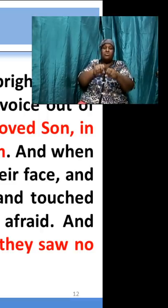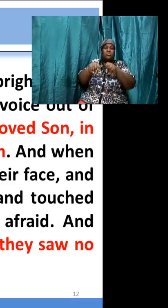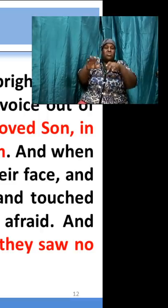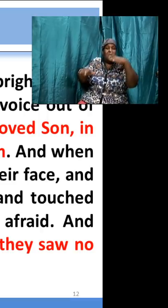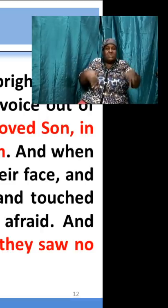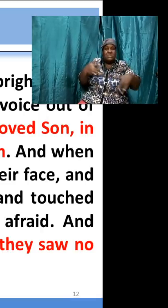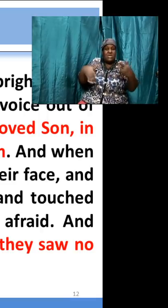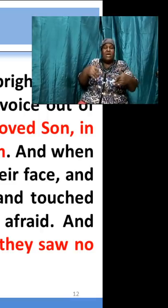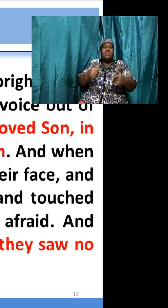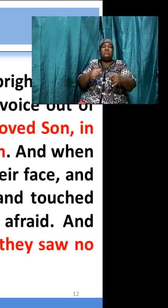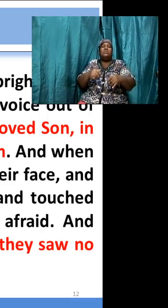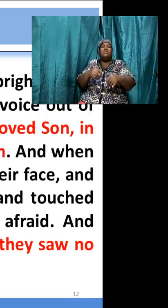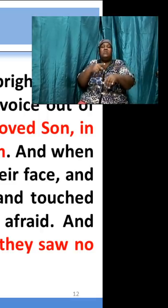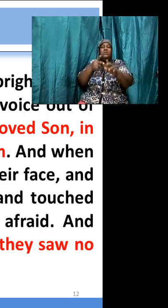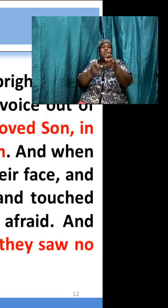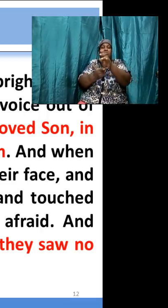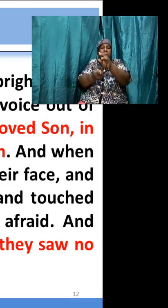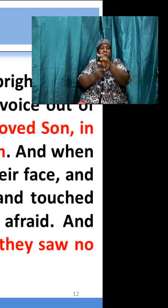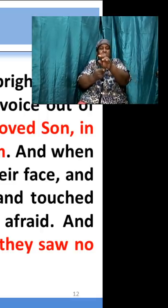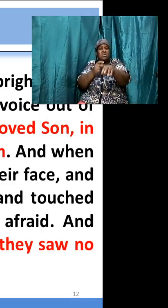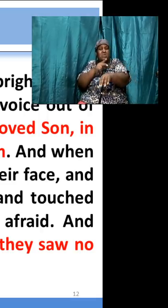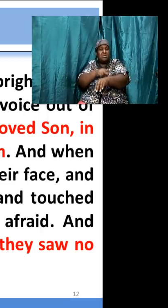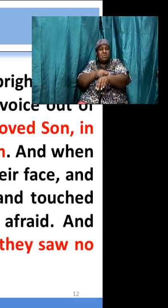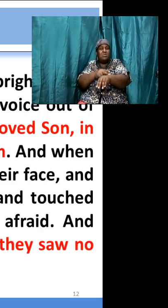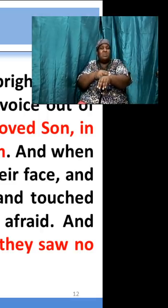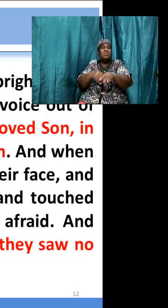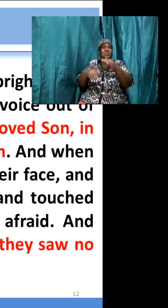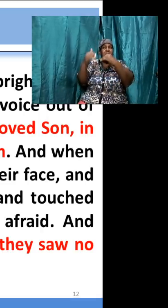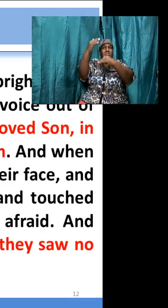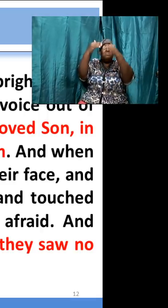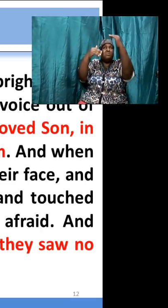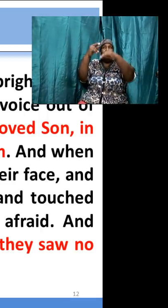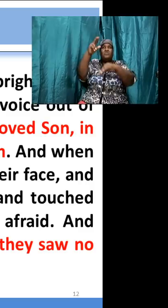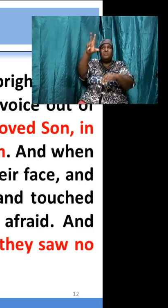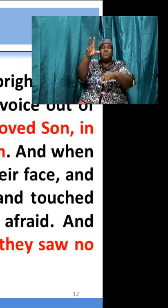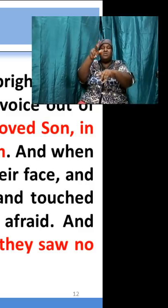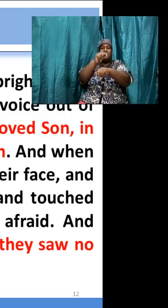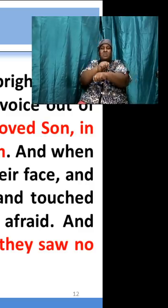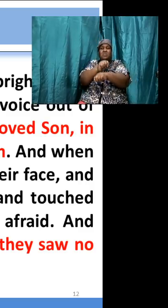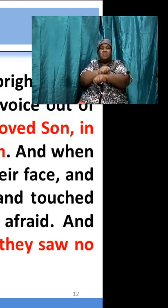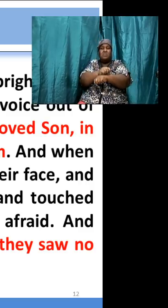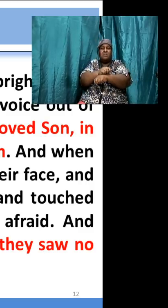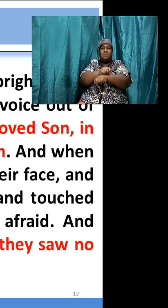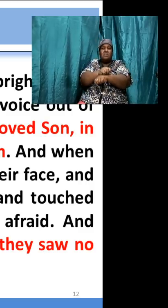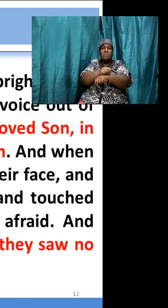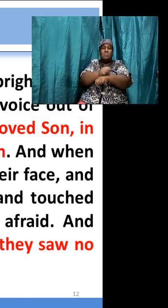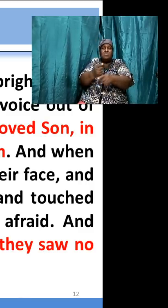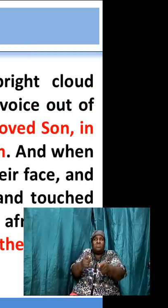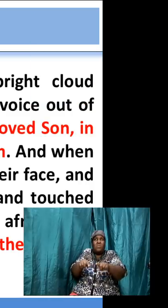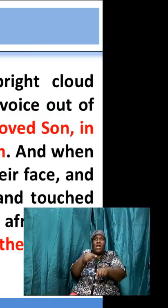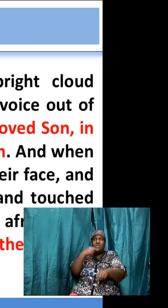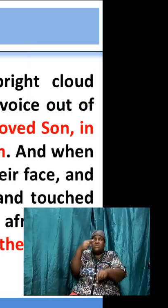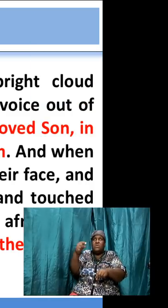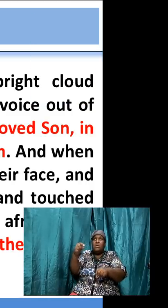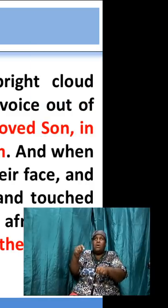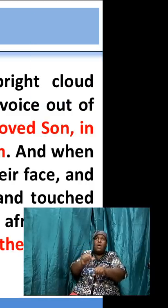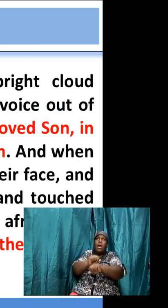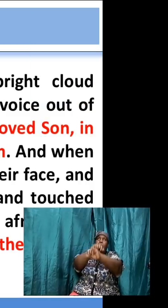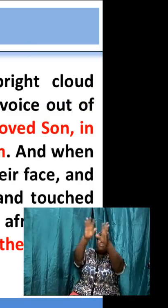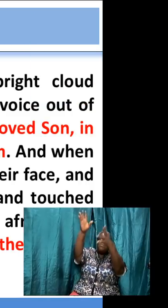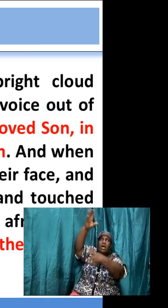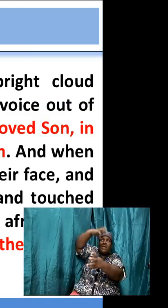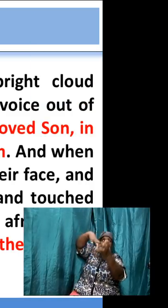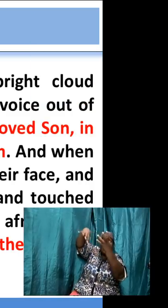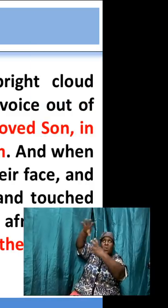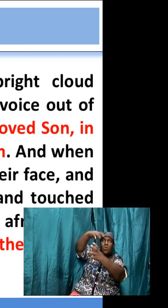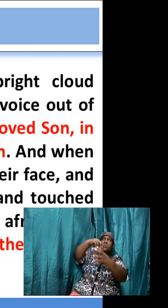and in the midst of that while he was speaking behold a bright cloud overshadowed them and a voice came